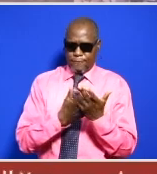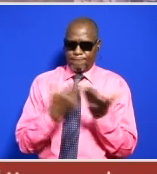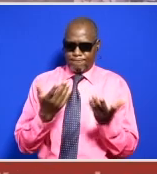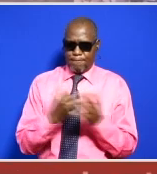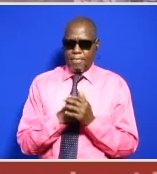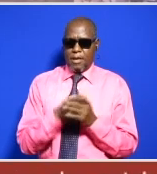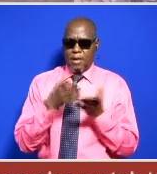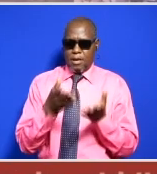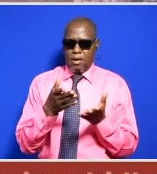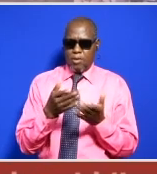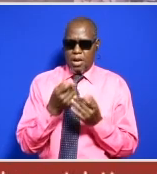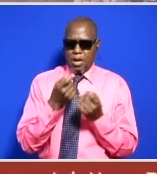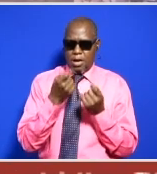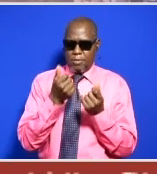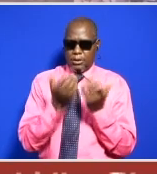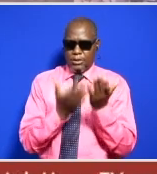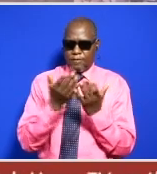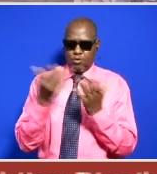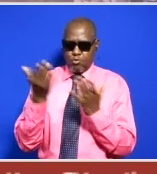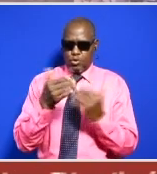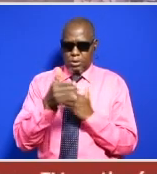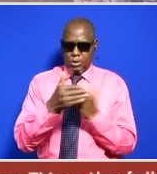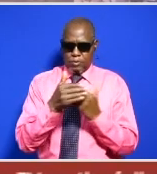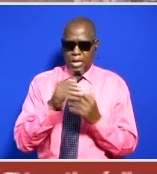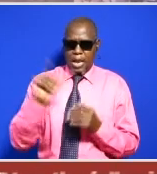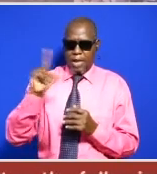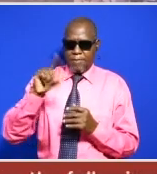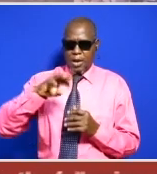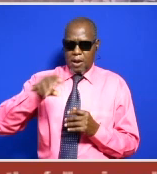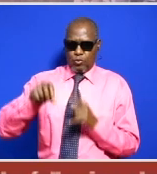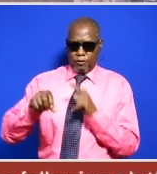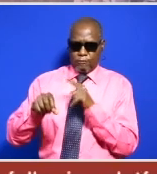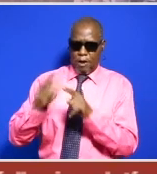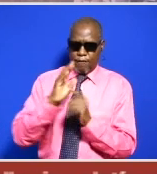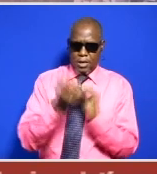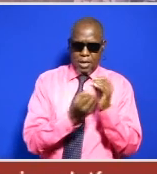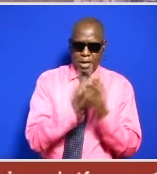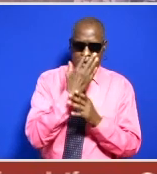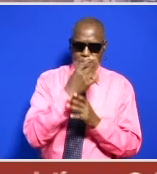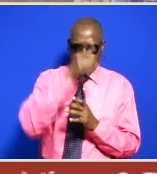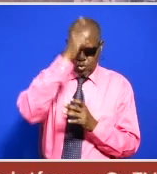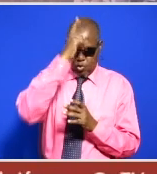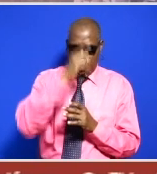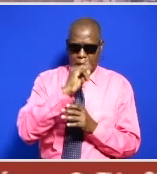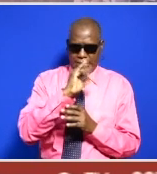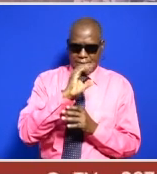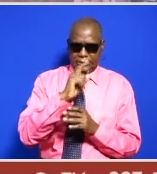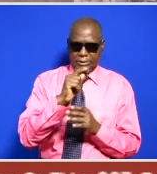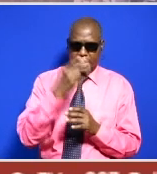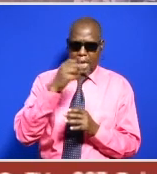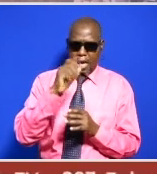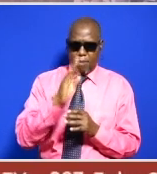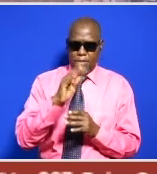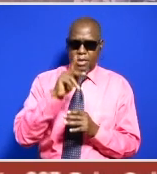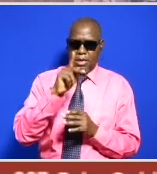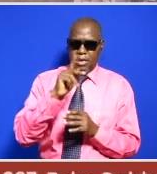And in a bid to bring services closer to the people, Laikipia County Government has launched a rural ICT hub at Kiamariga